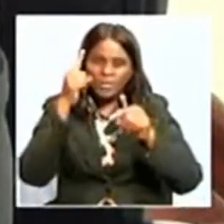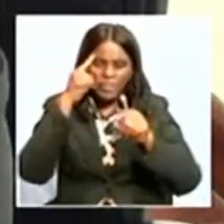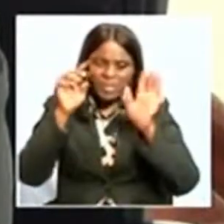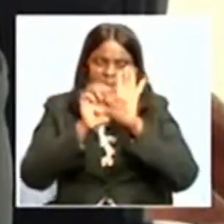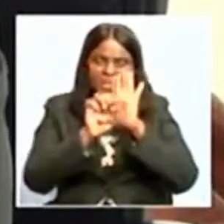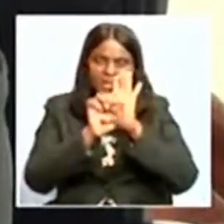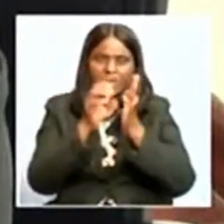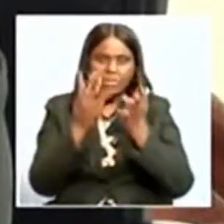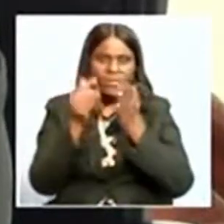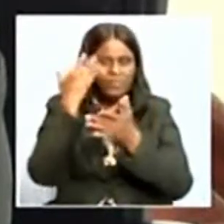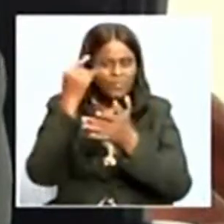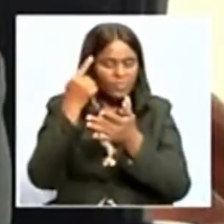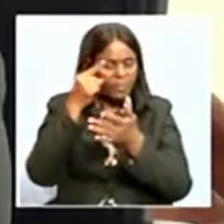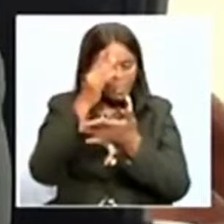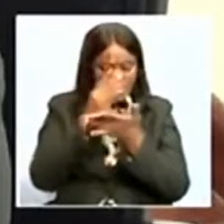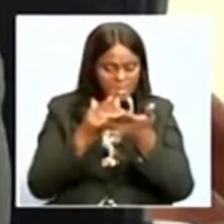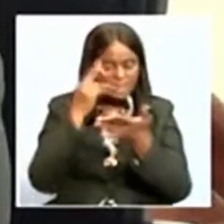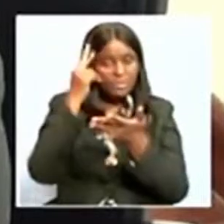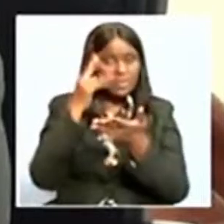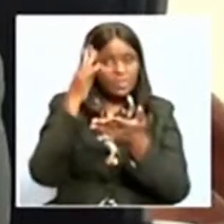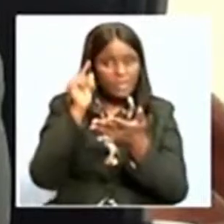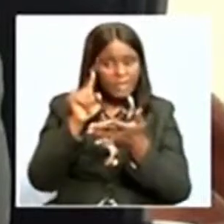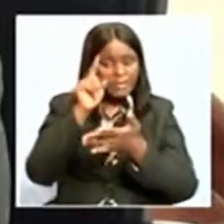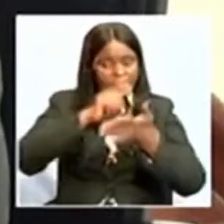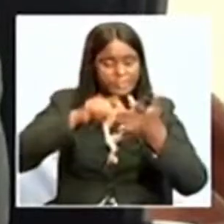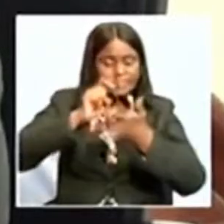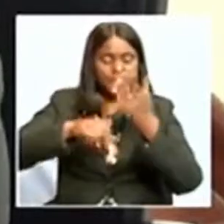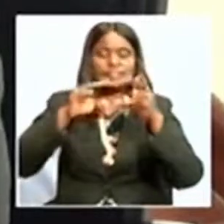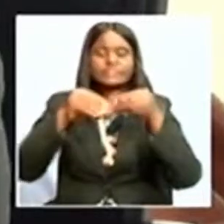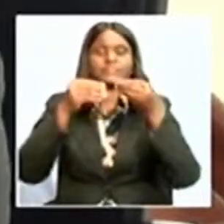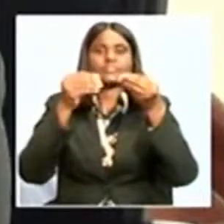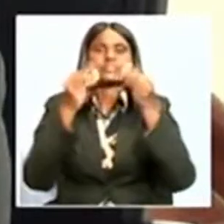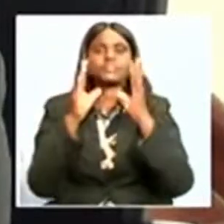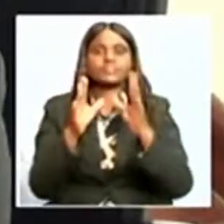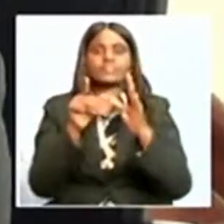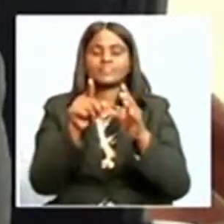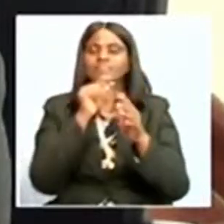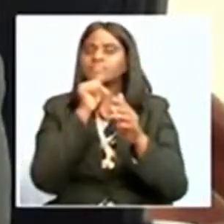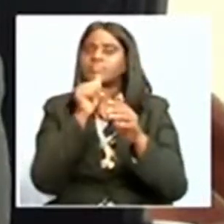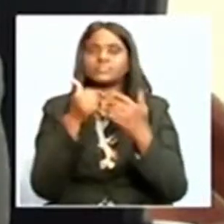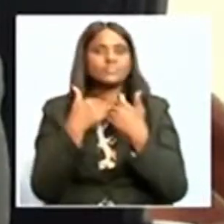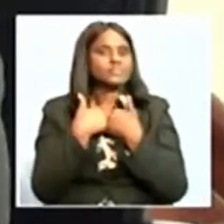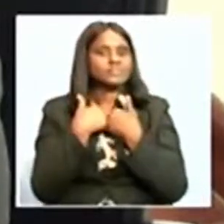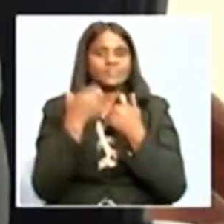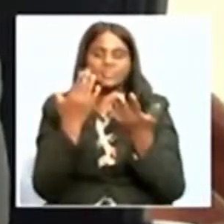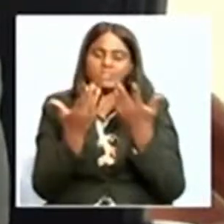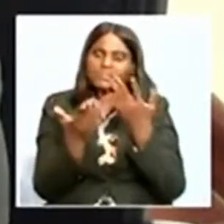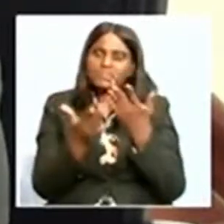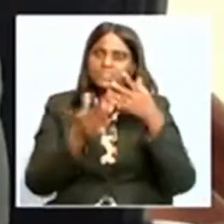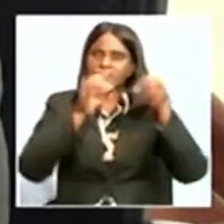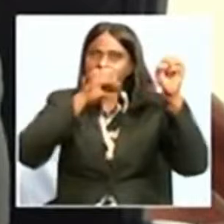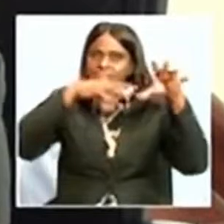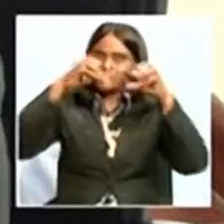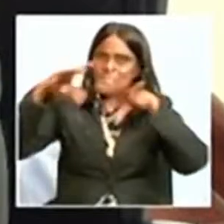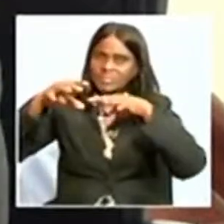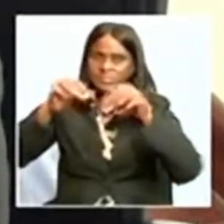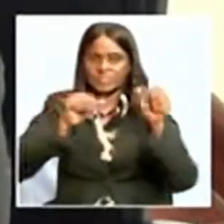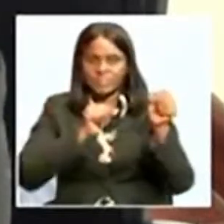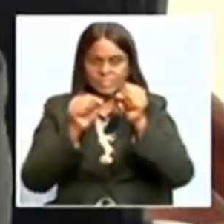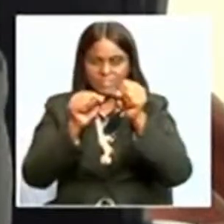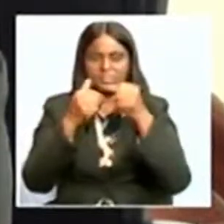maybe for some reason a taxable supplier does not have maybe the electronic